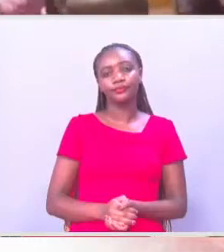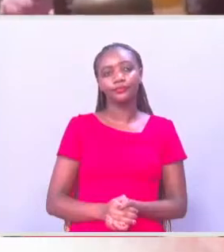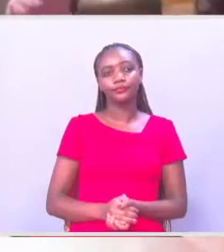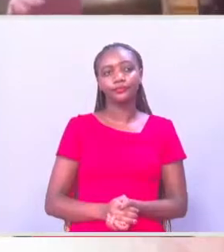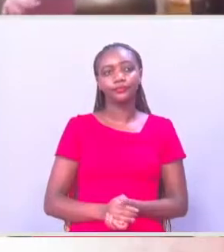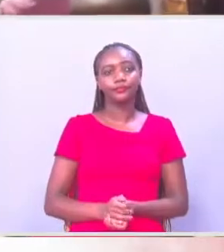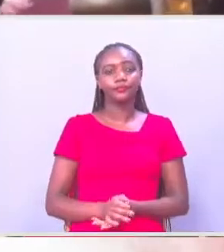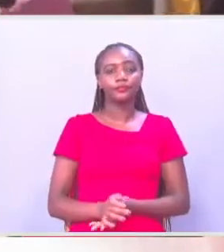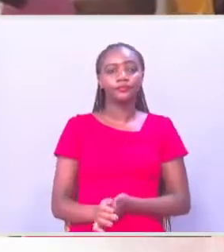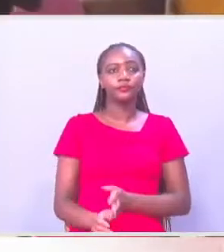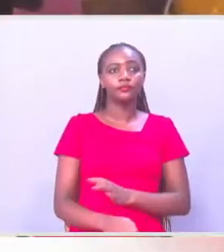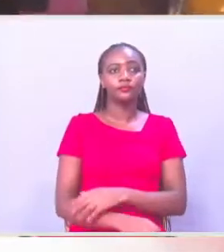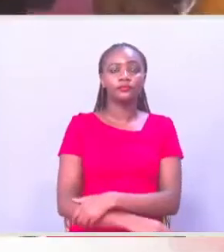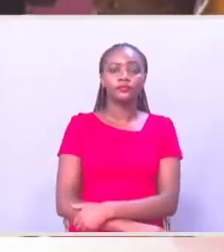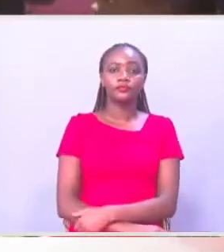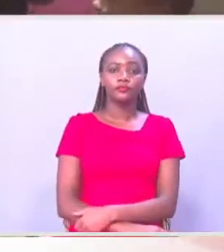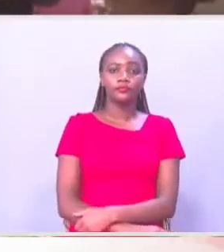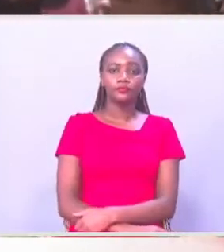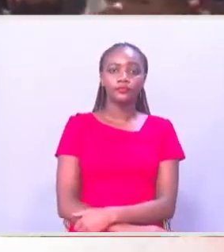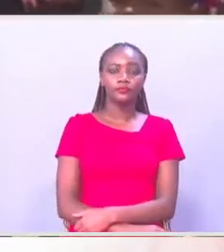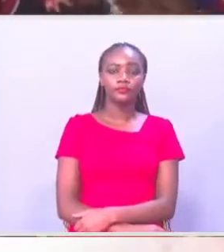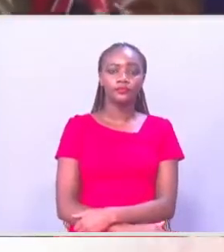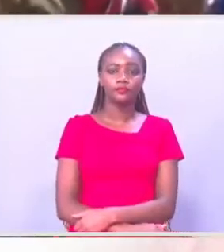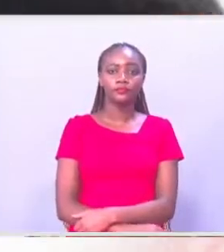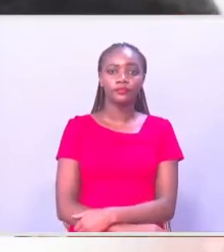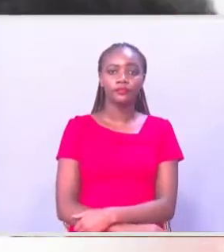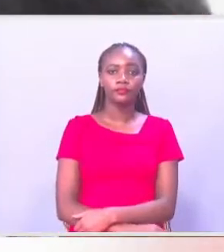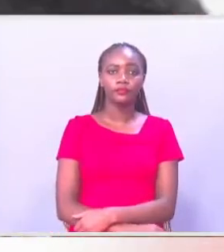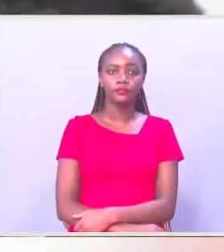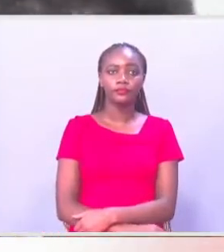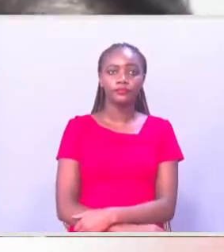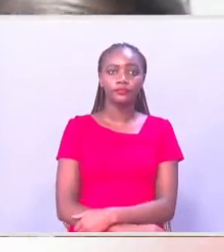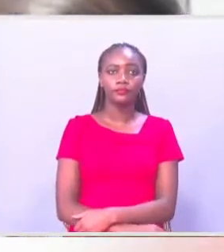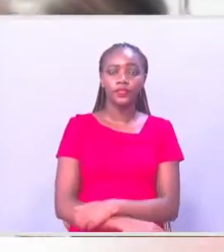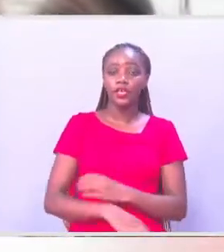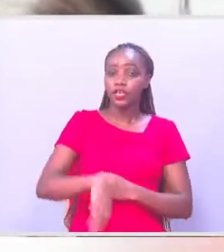Kuna nyumba ilikuwa